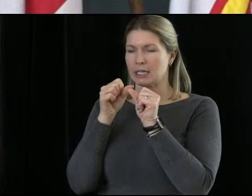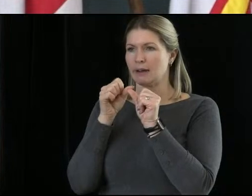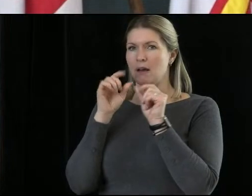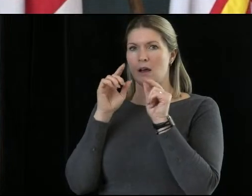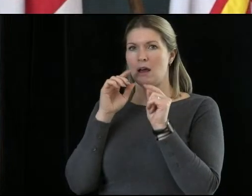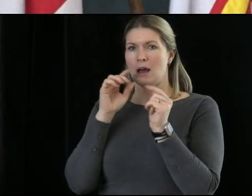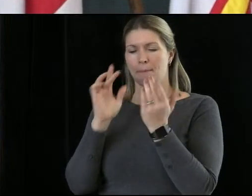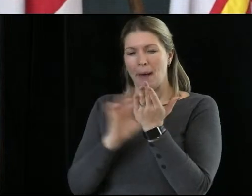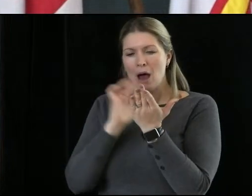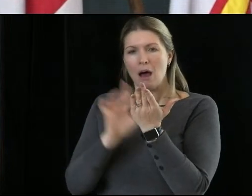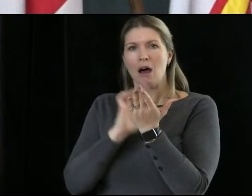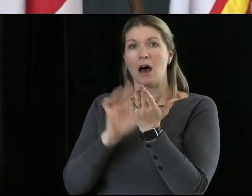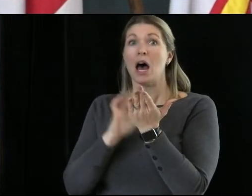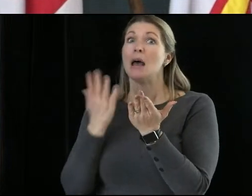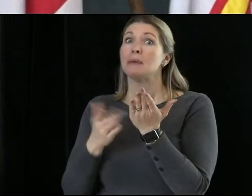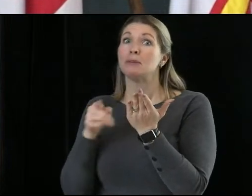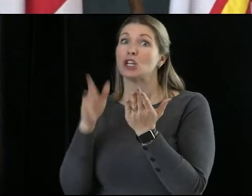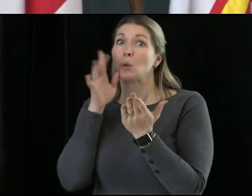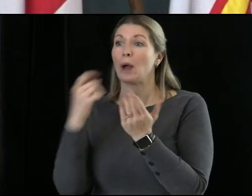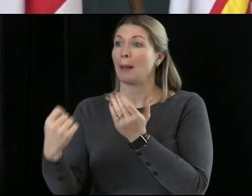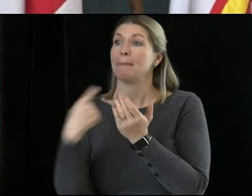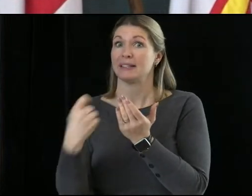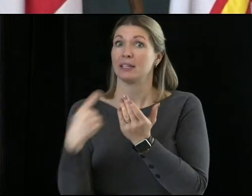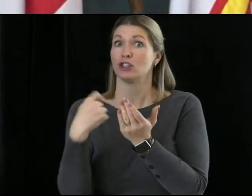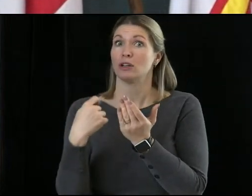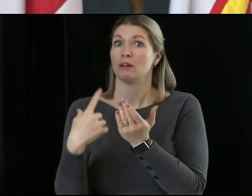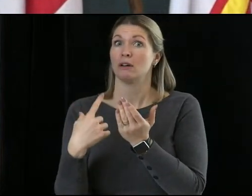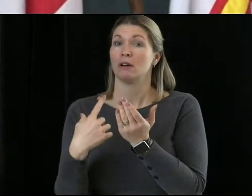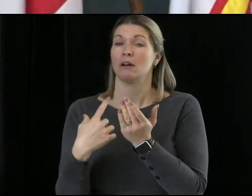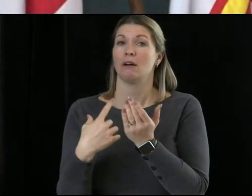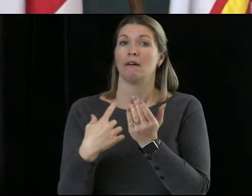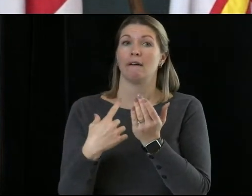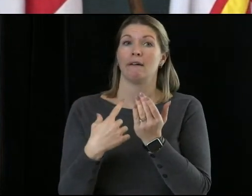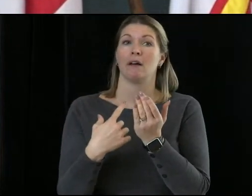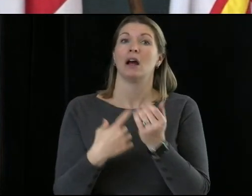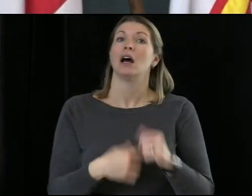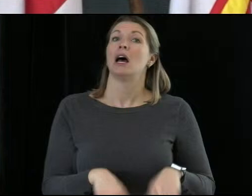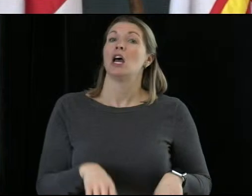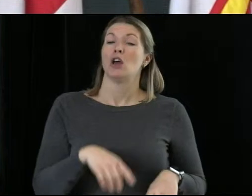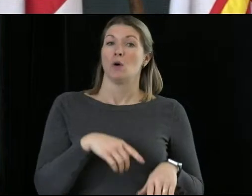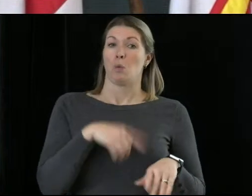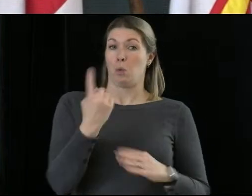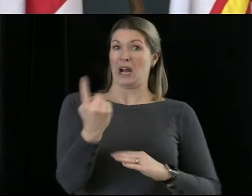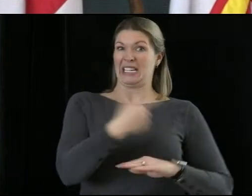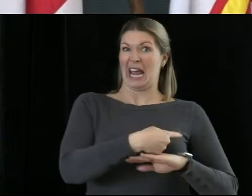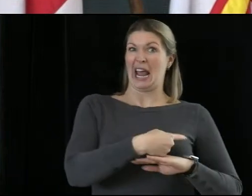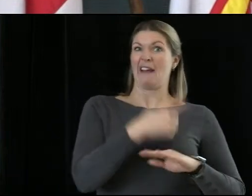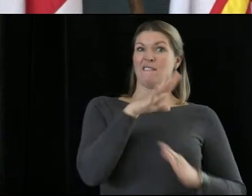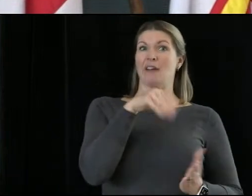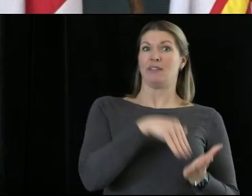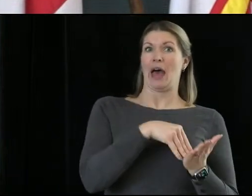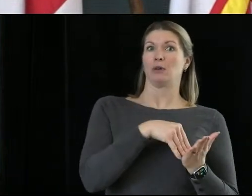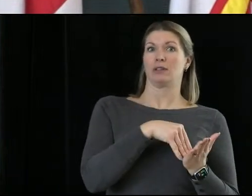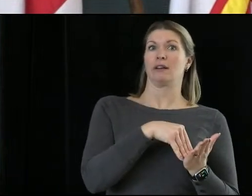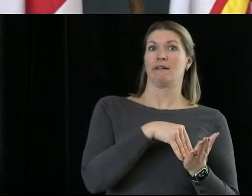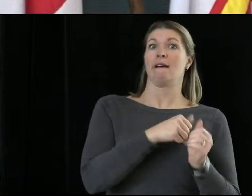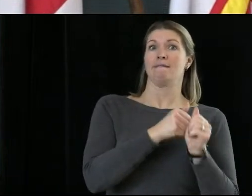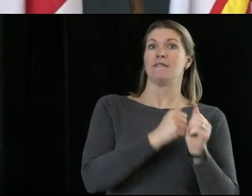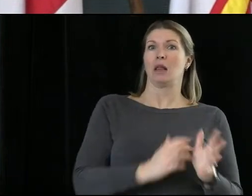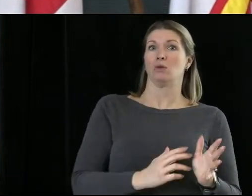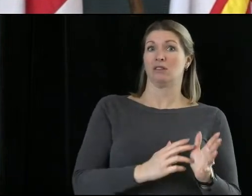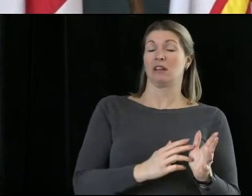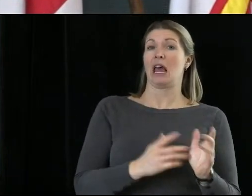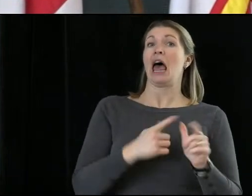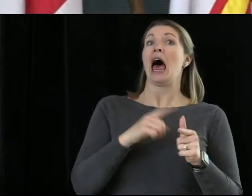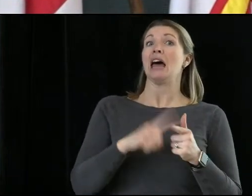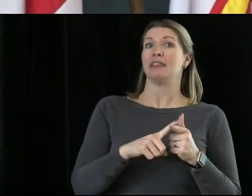what if she tries to message us there? Anyway, in the first 24 hours, we had 5,000 followers, and we had 5,000 new followers for